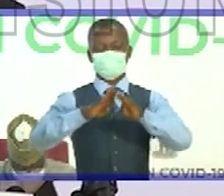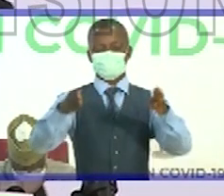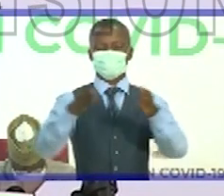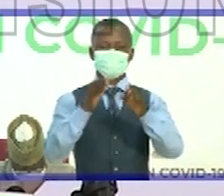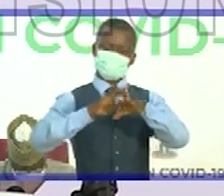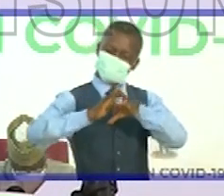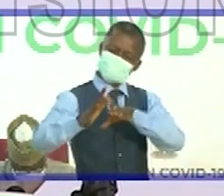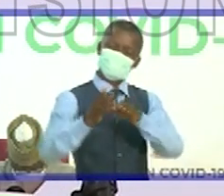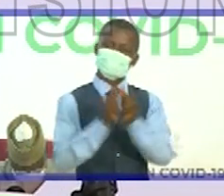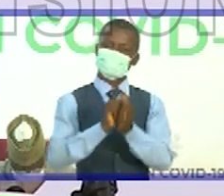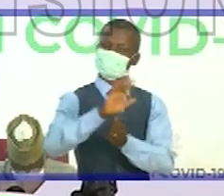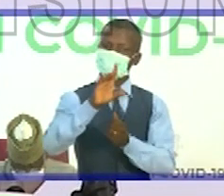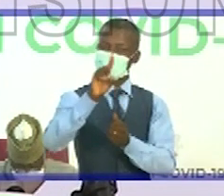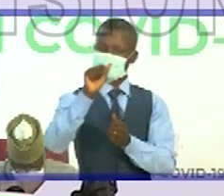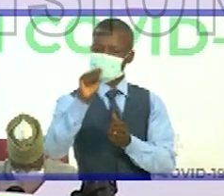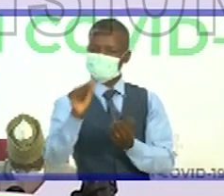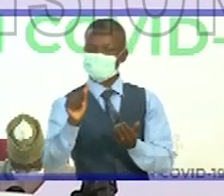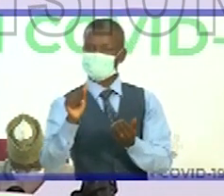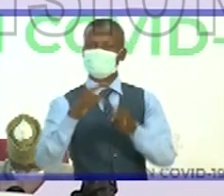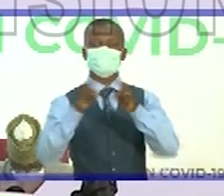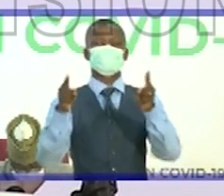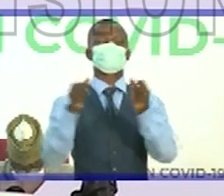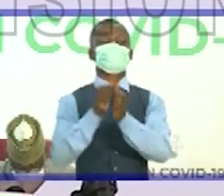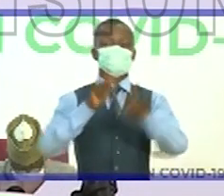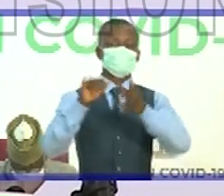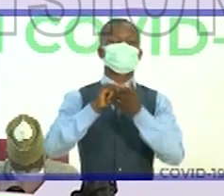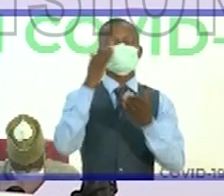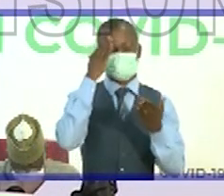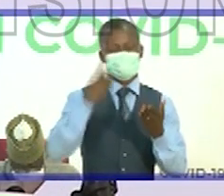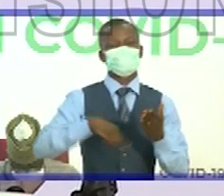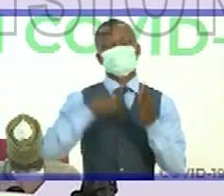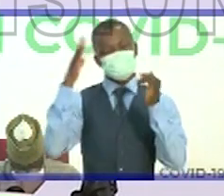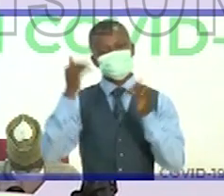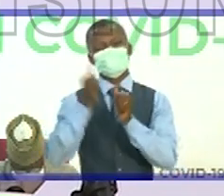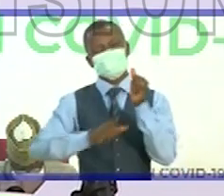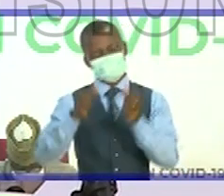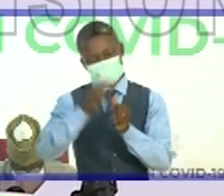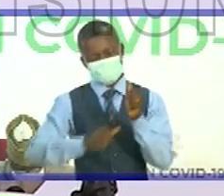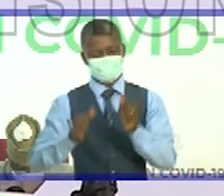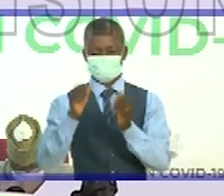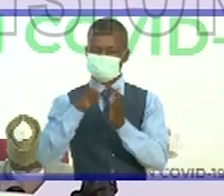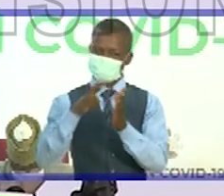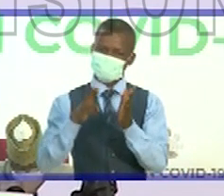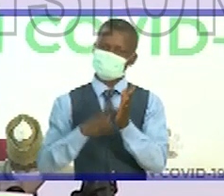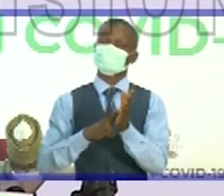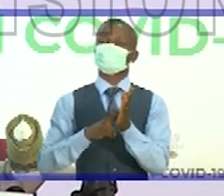for those that are, we expect early results in the 4th quarter of this